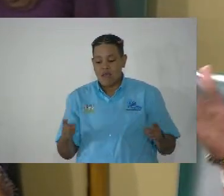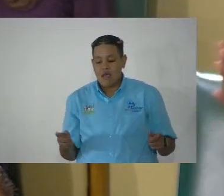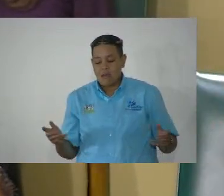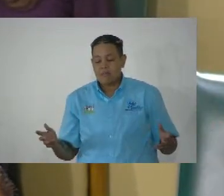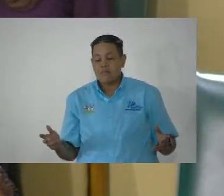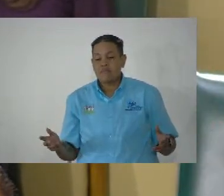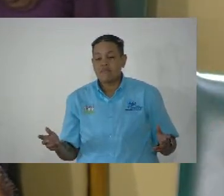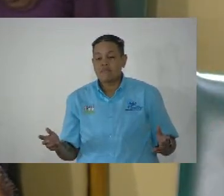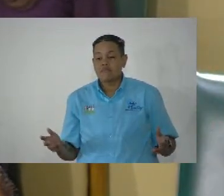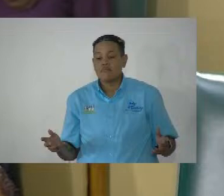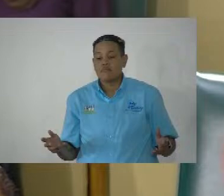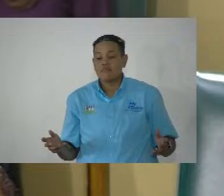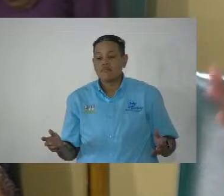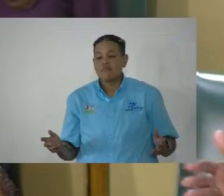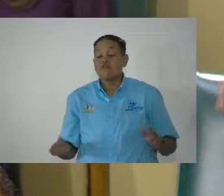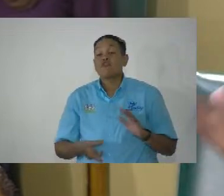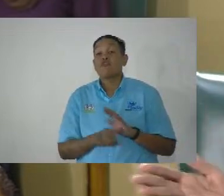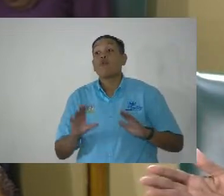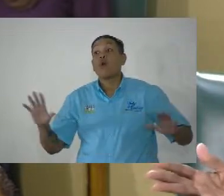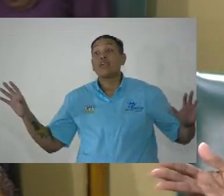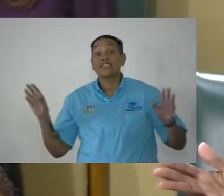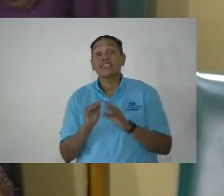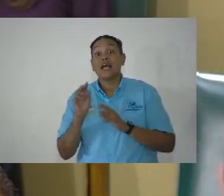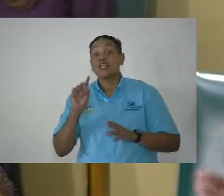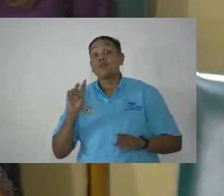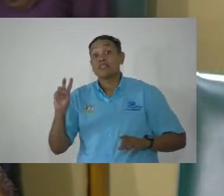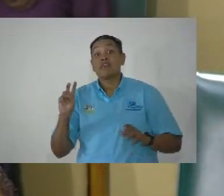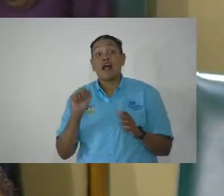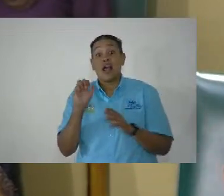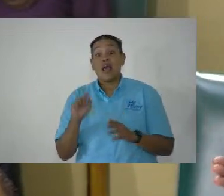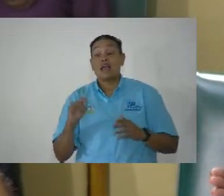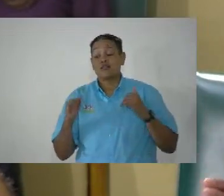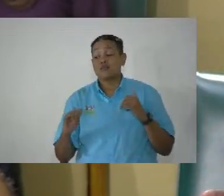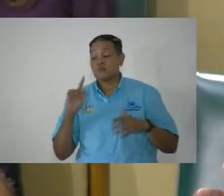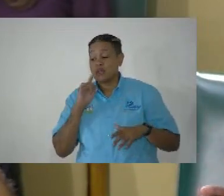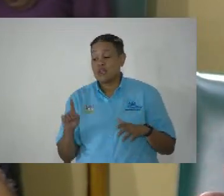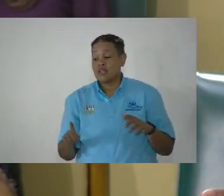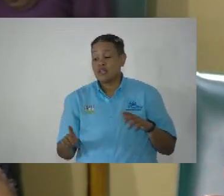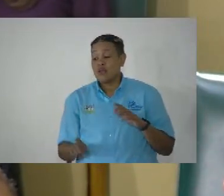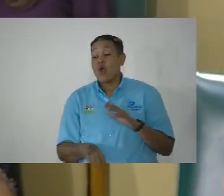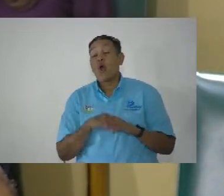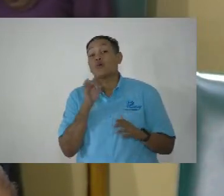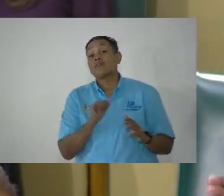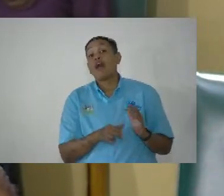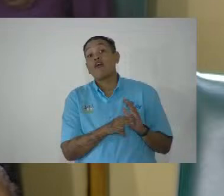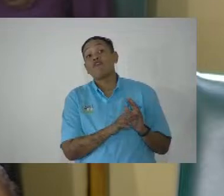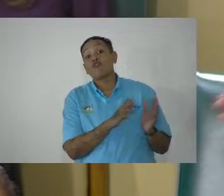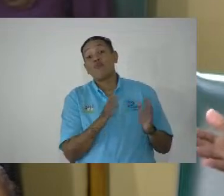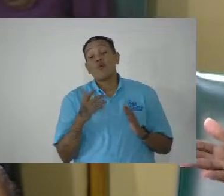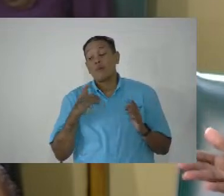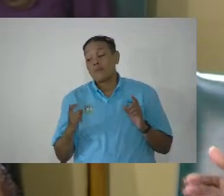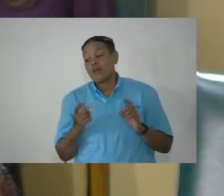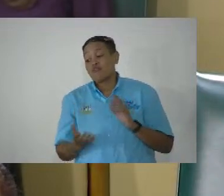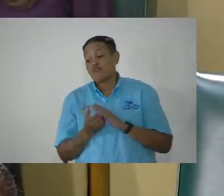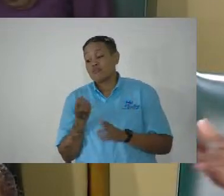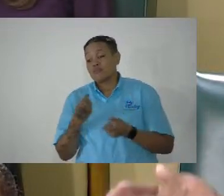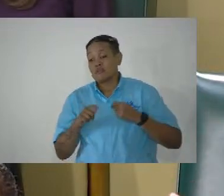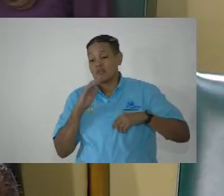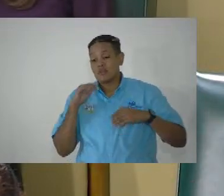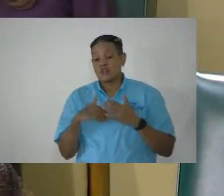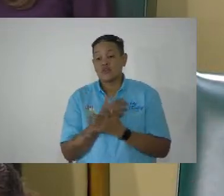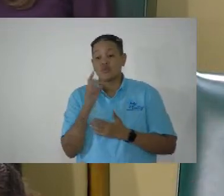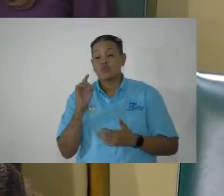and to review the act itself, which may be coming out of that review. We may repeal it and come up with a